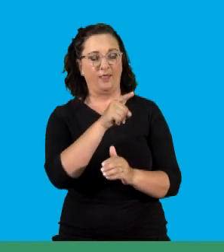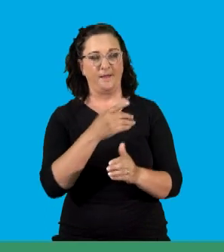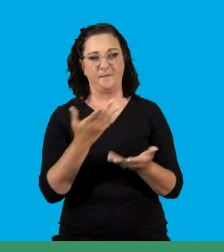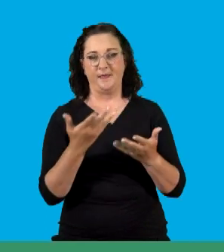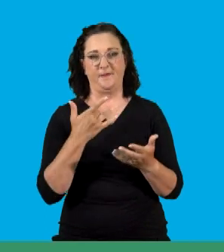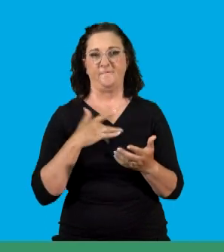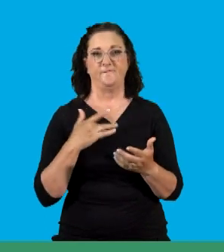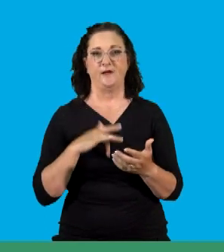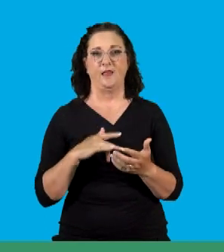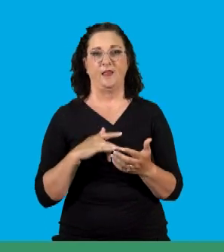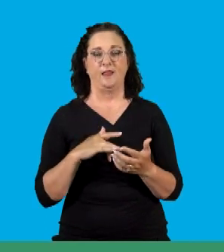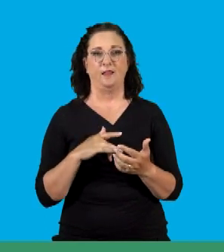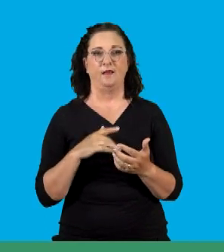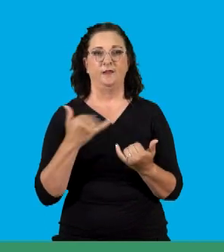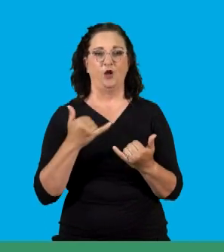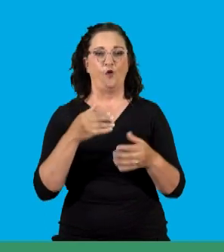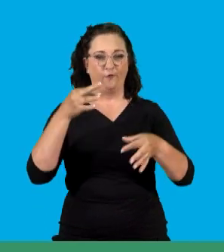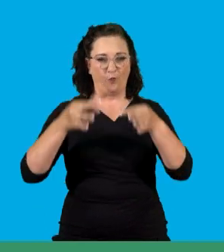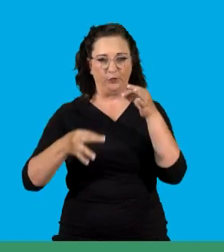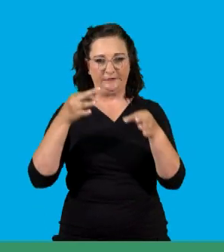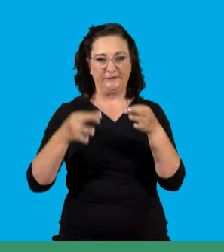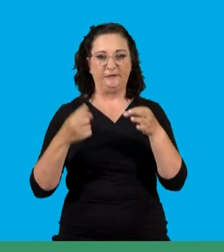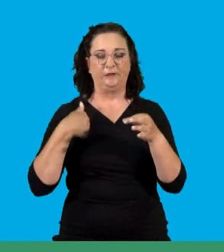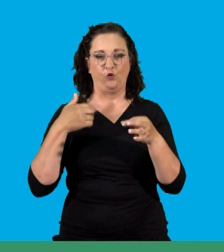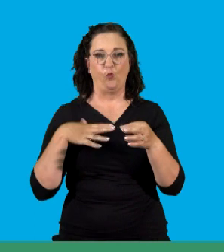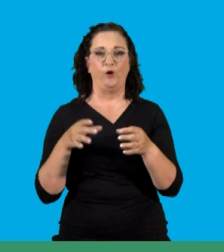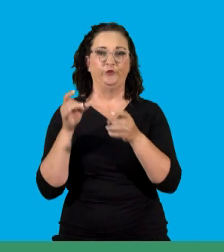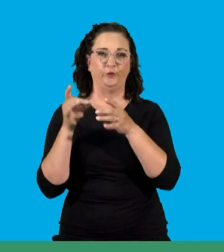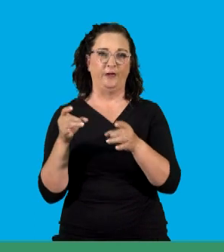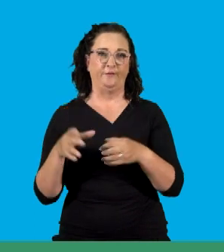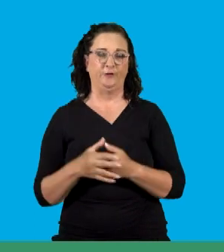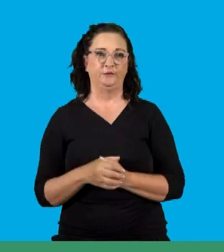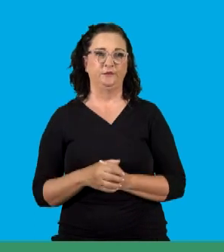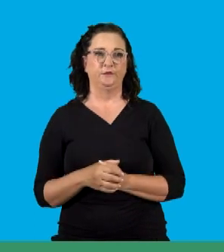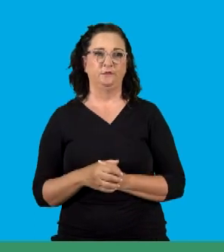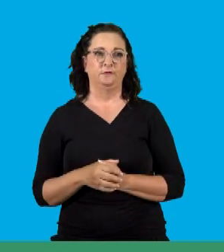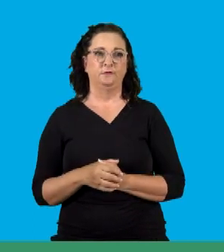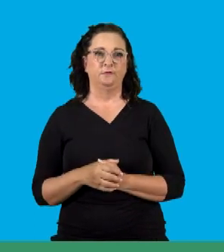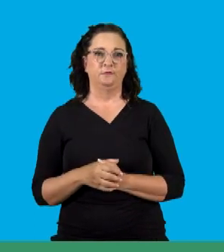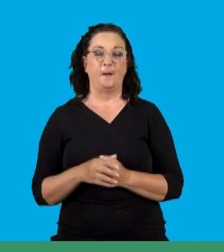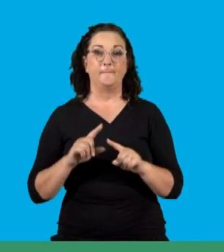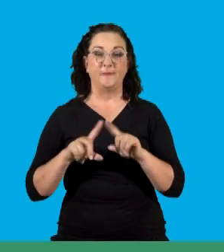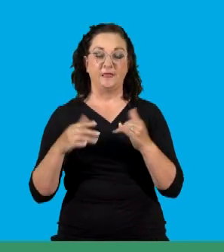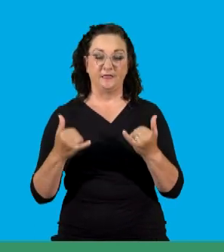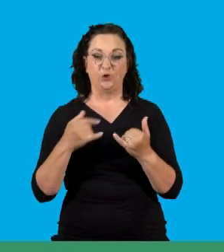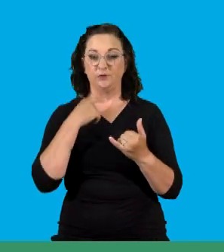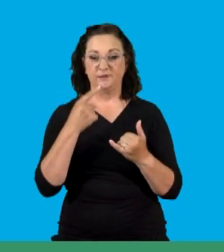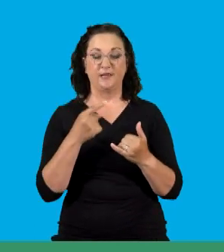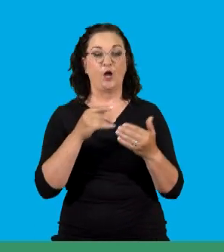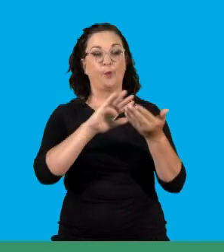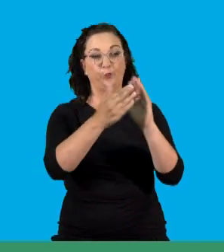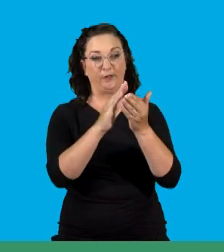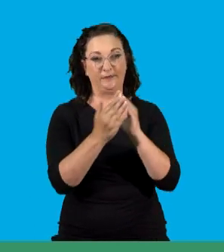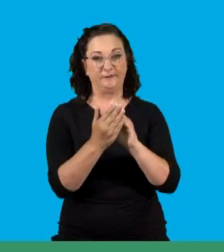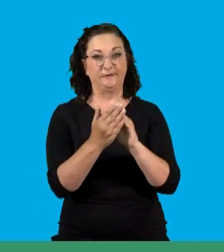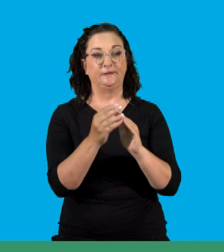feel that they have an effective voice in formal political processes. So Political disturbances, now we are referring